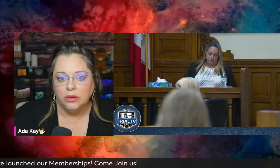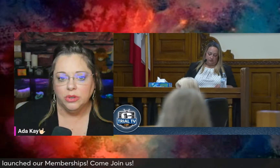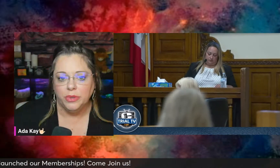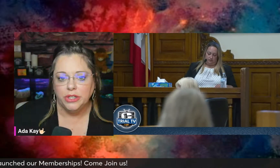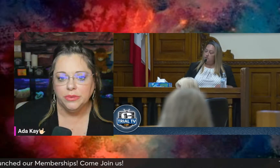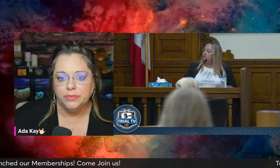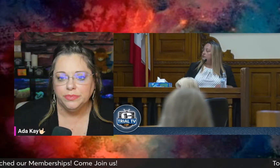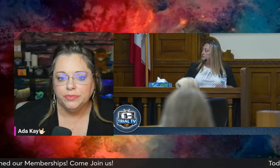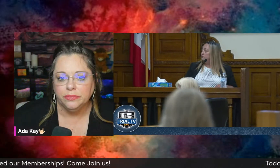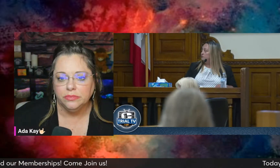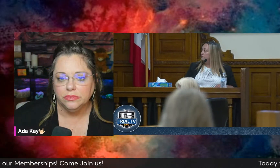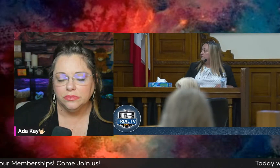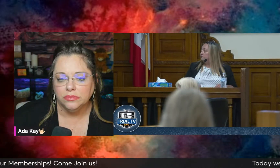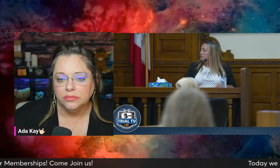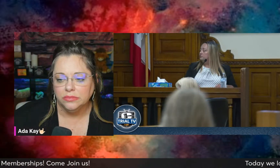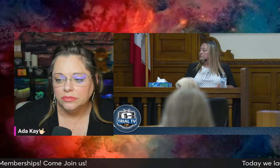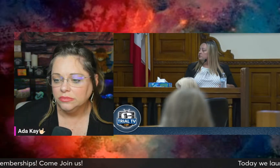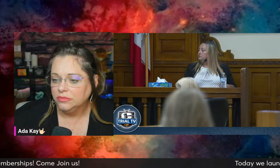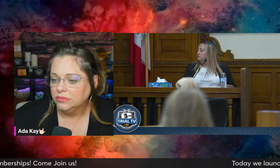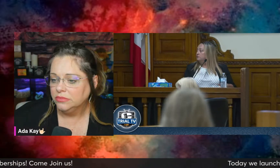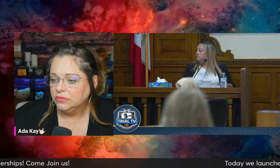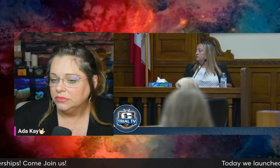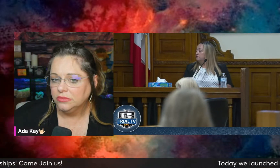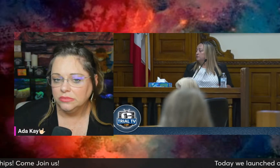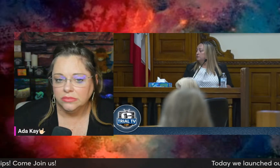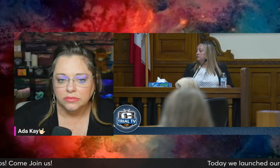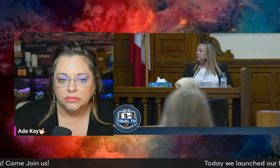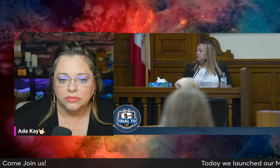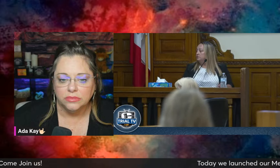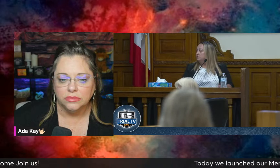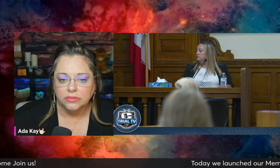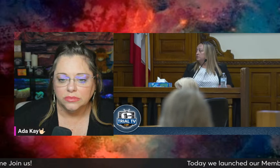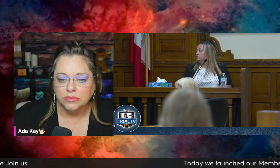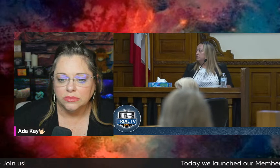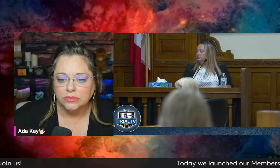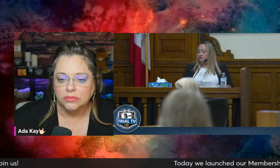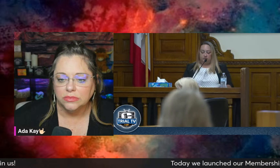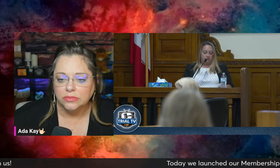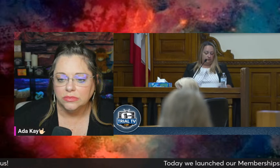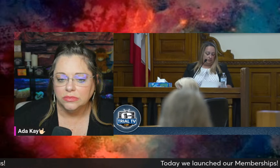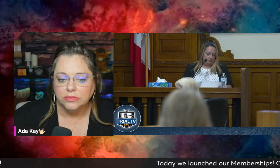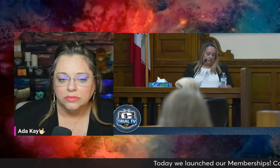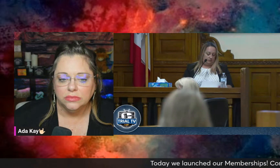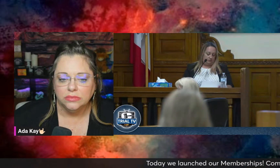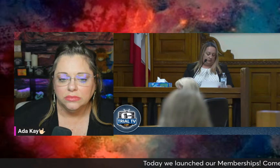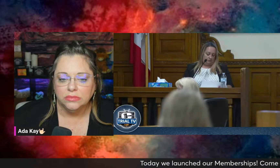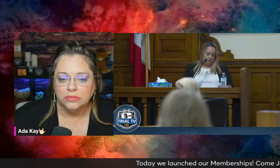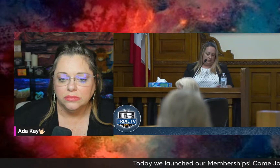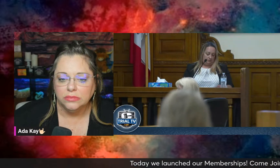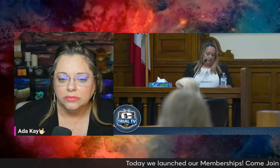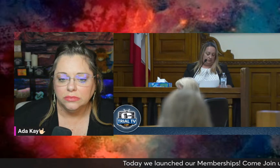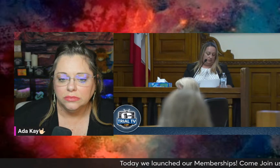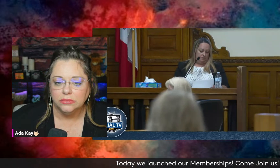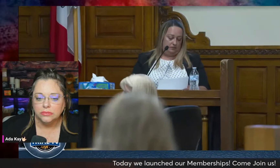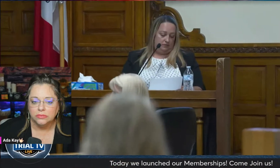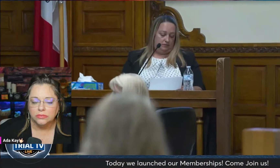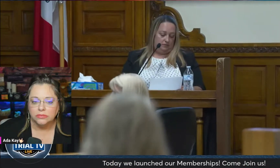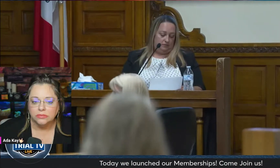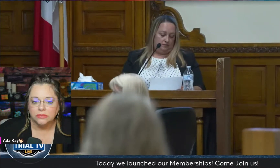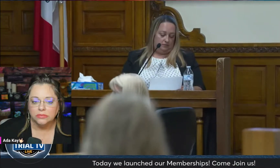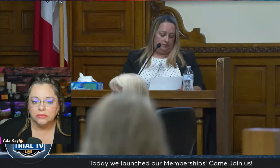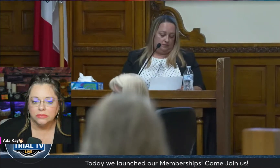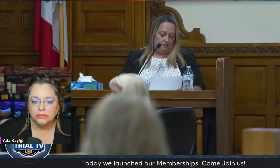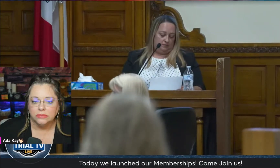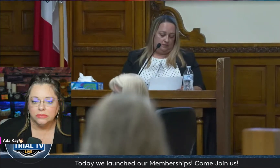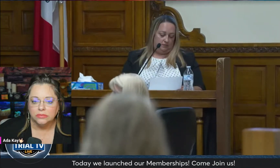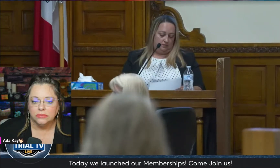My humble opinion. The state didn't really talk about this one, but I think I want to talk about